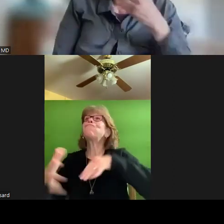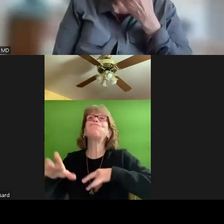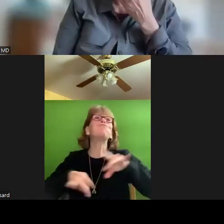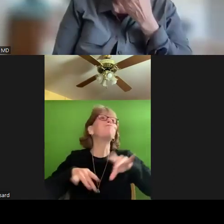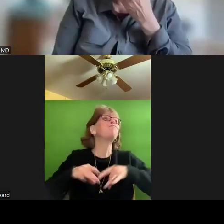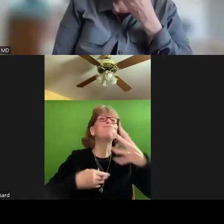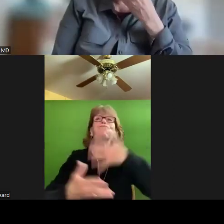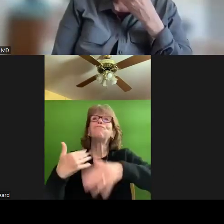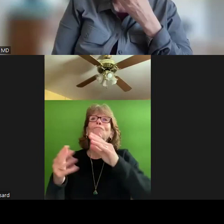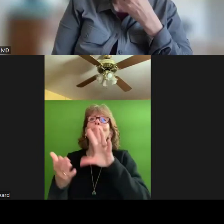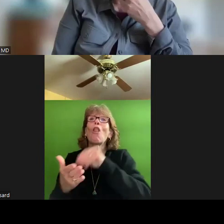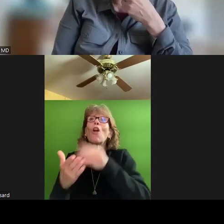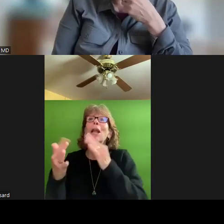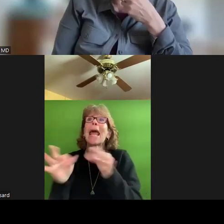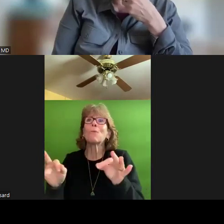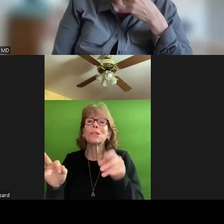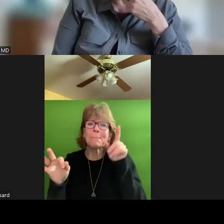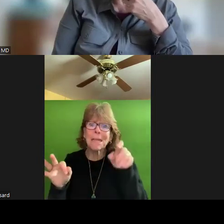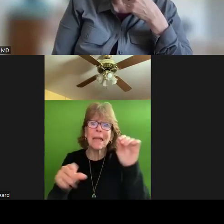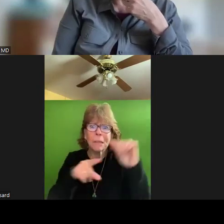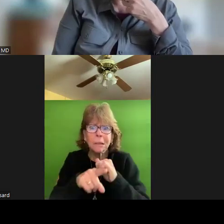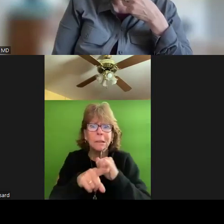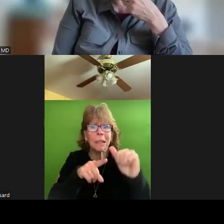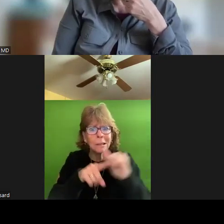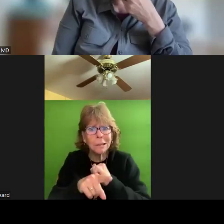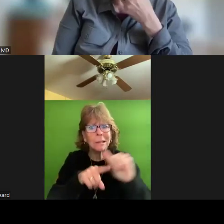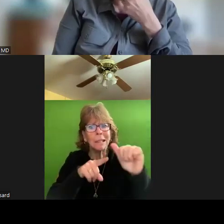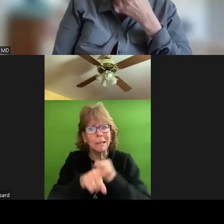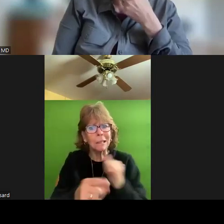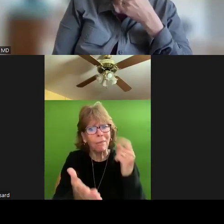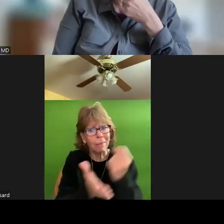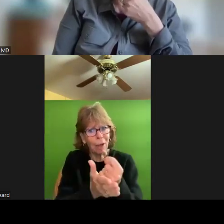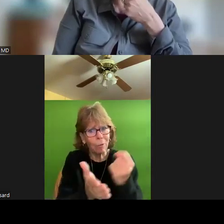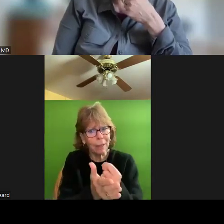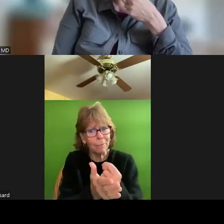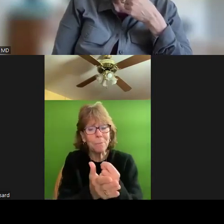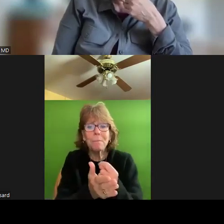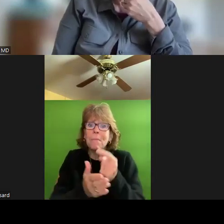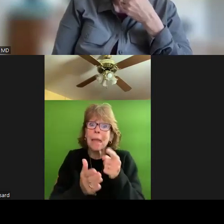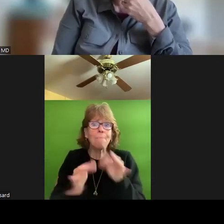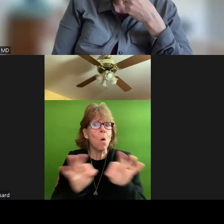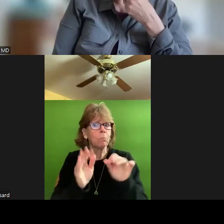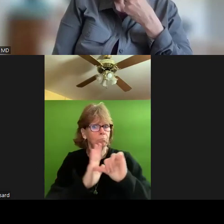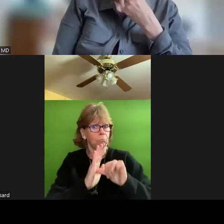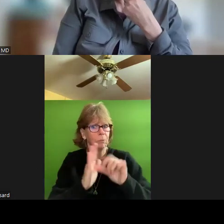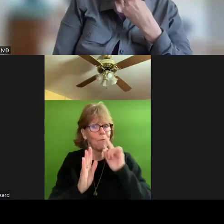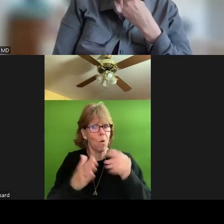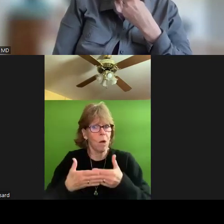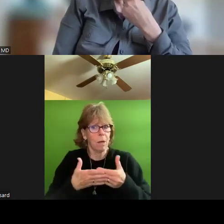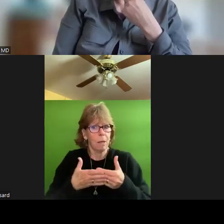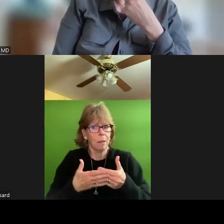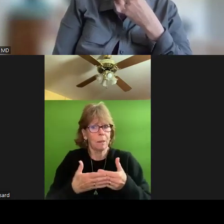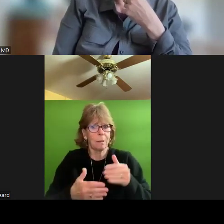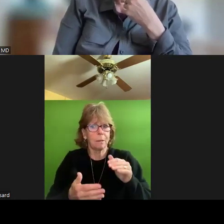language. And it also states, and this is very important for pediatricians, that to know that